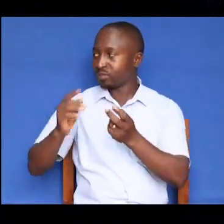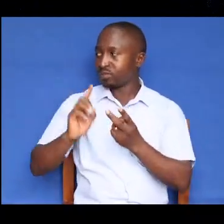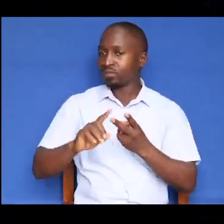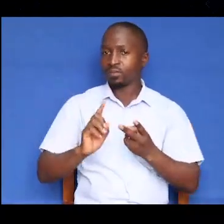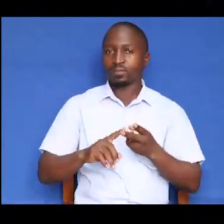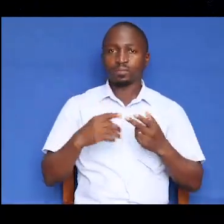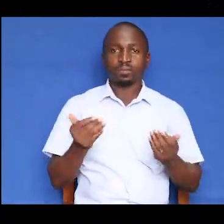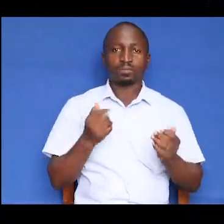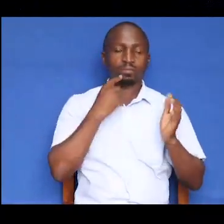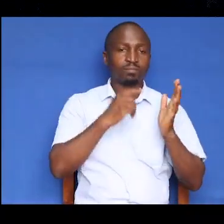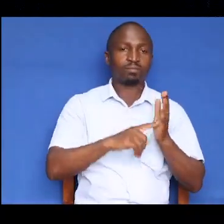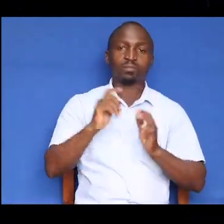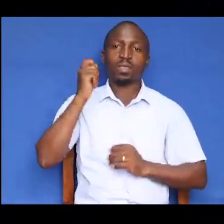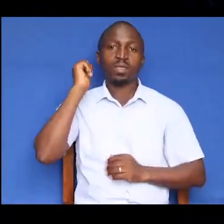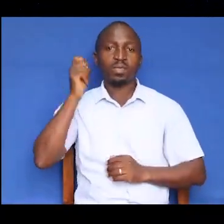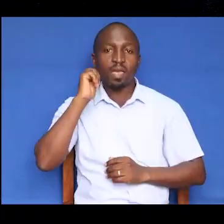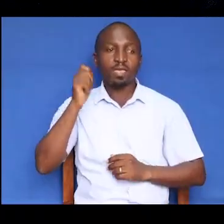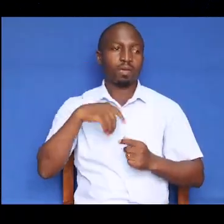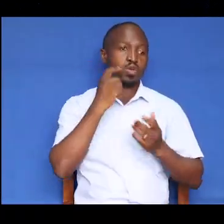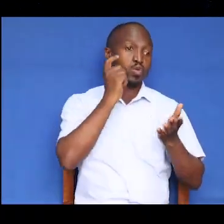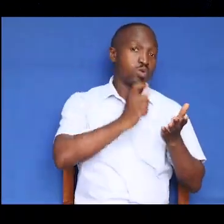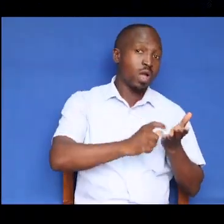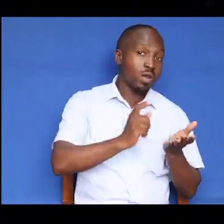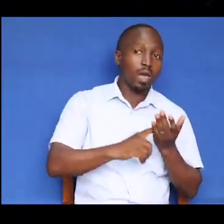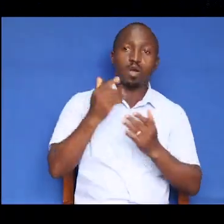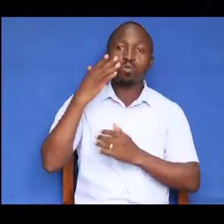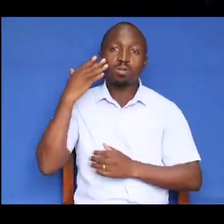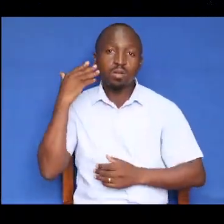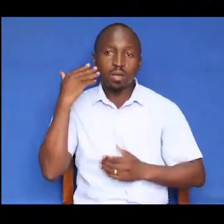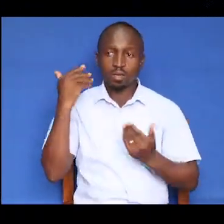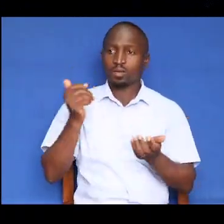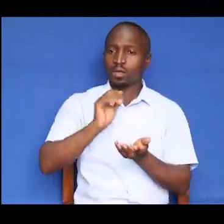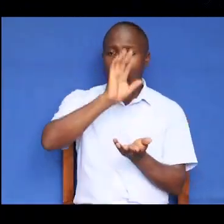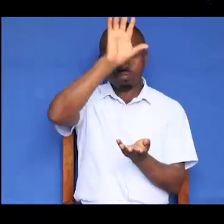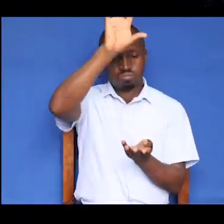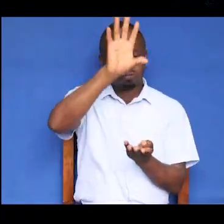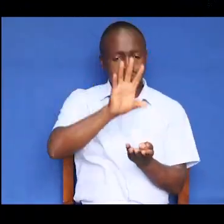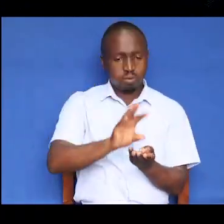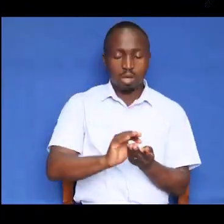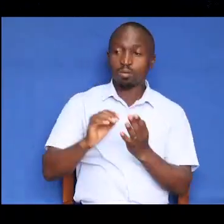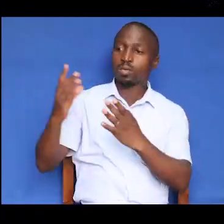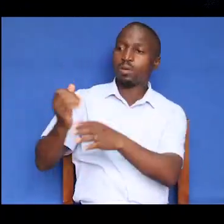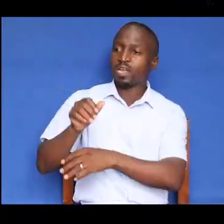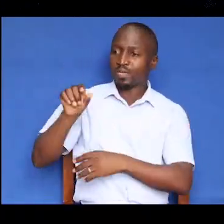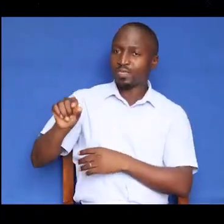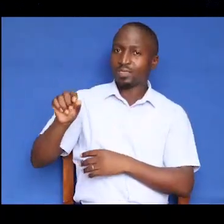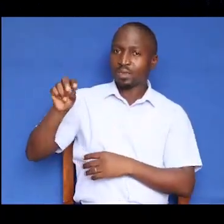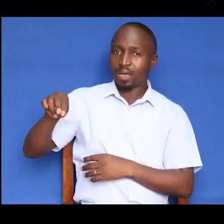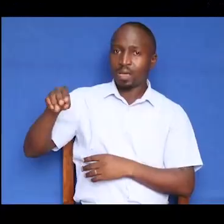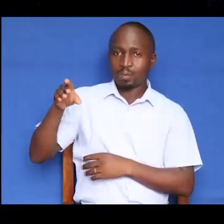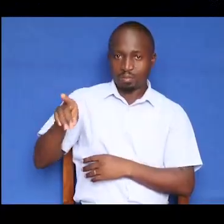abroad, maybe from Kenya, Uganda, Europe, whatever. We get the total GNP.